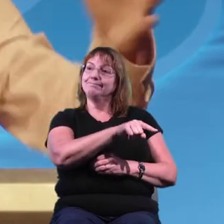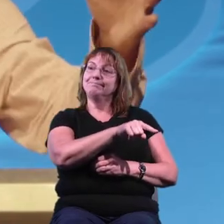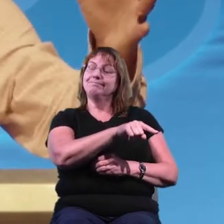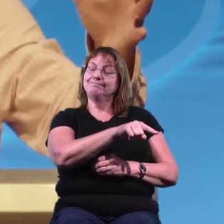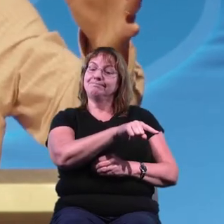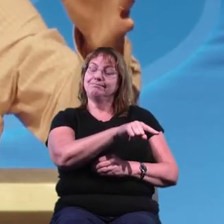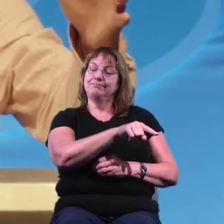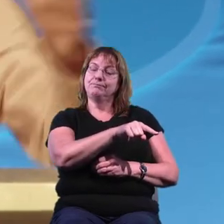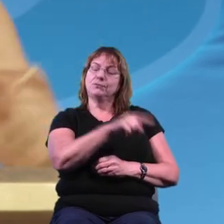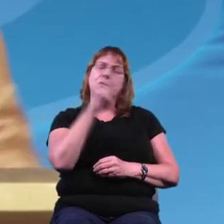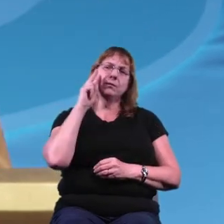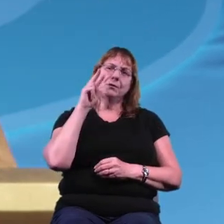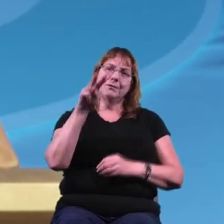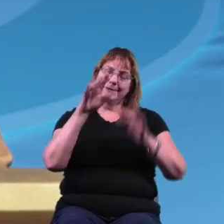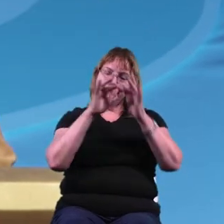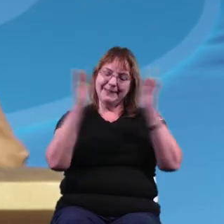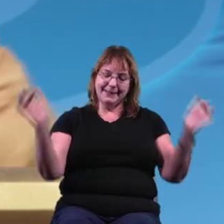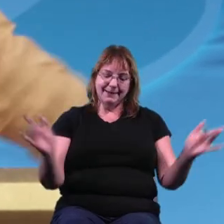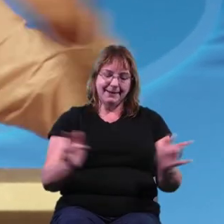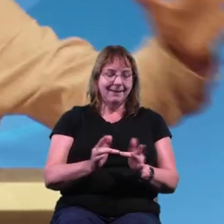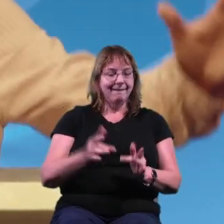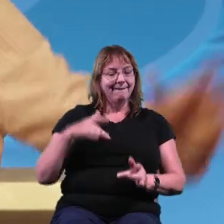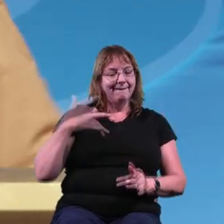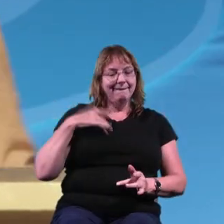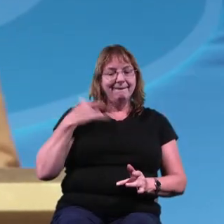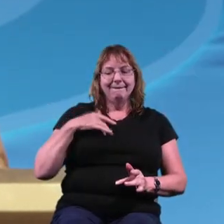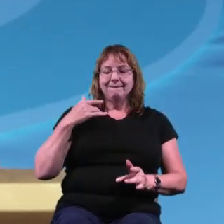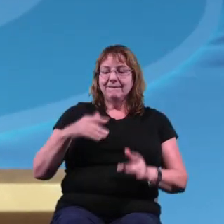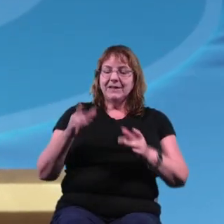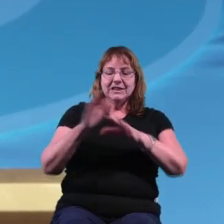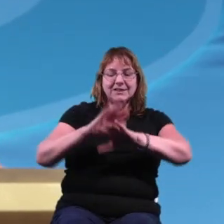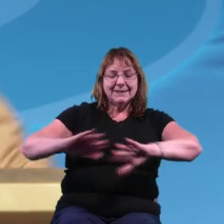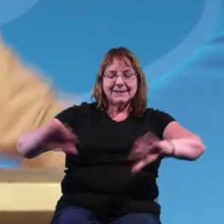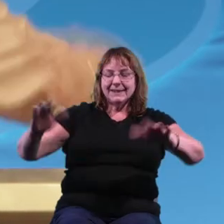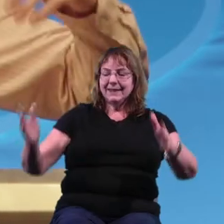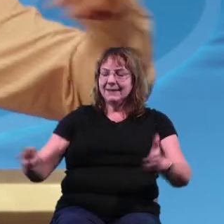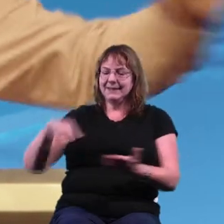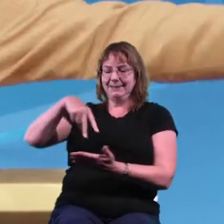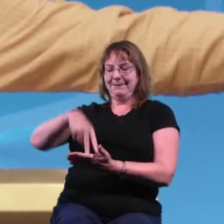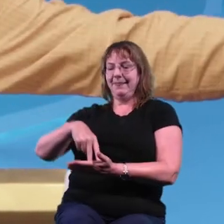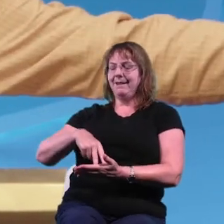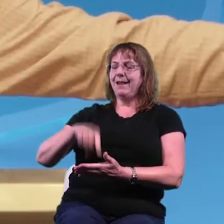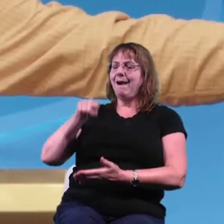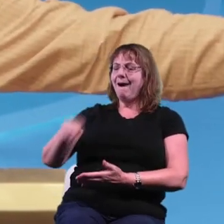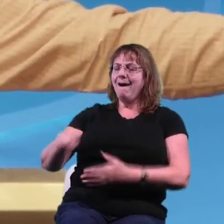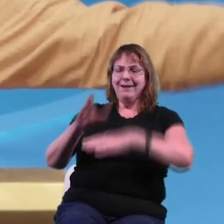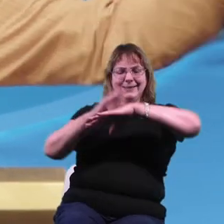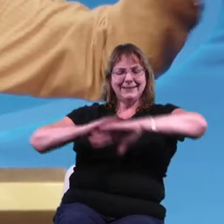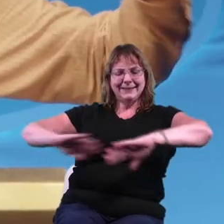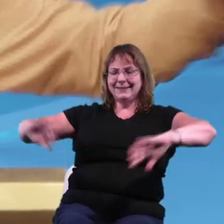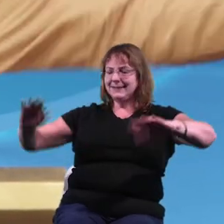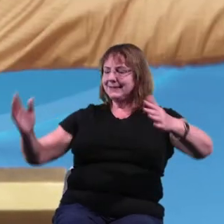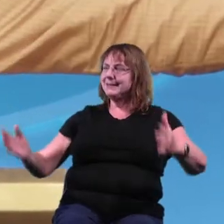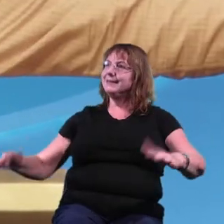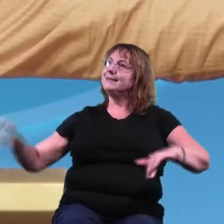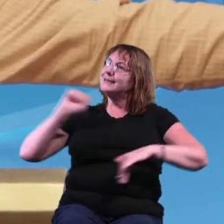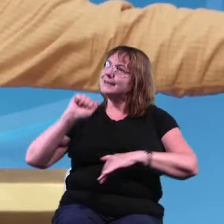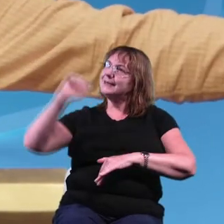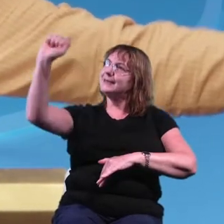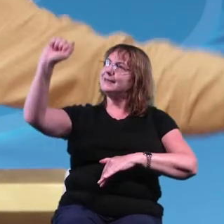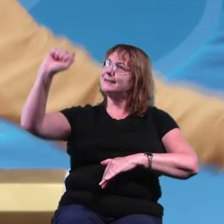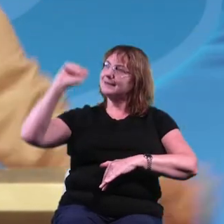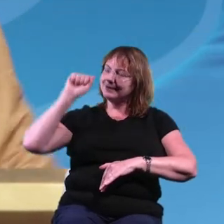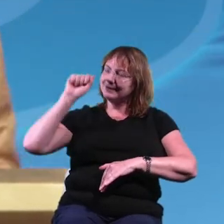Or if you're watching online and you live near the shore, go and stand by the sea and say, the sea is his and he made